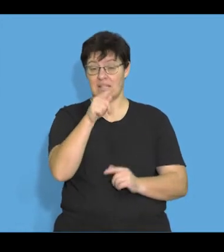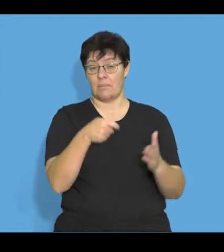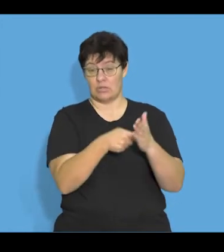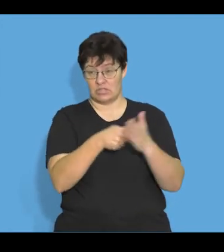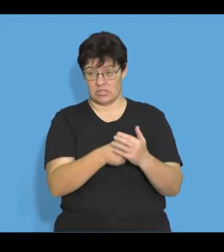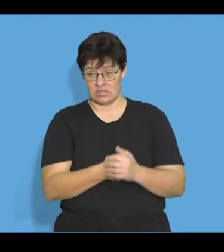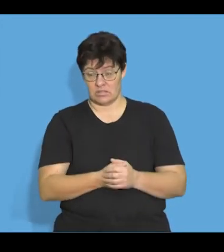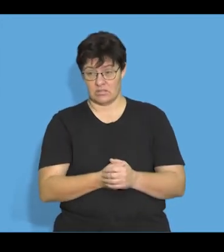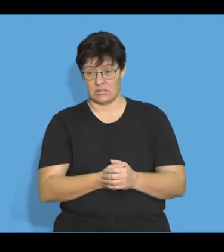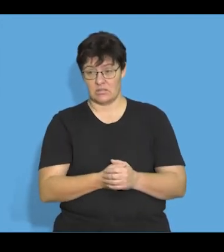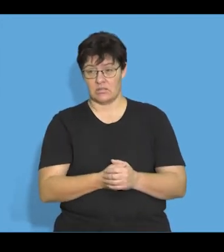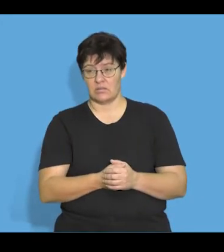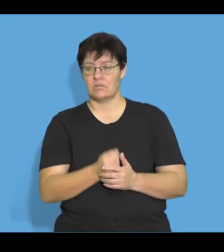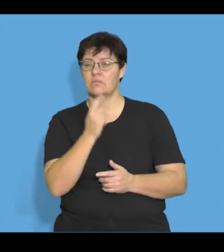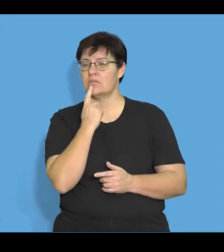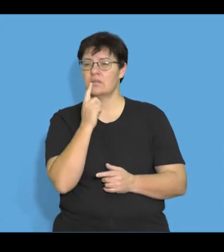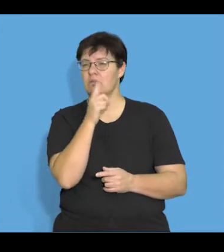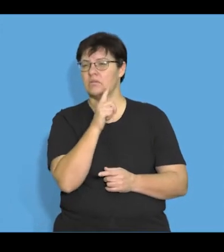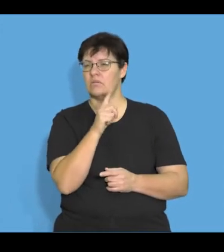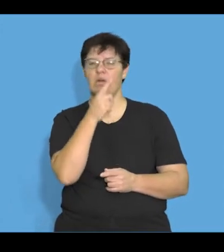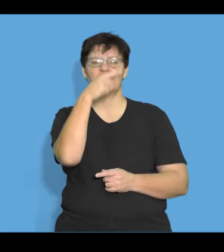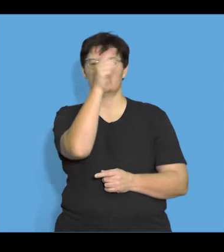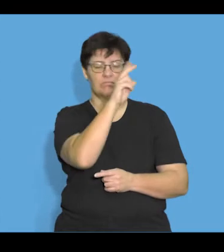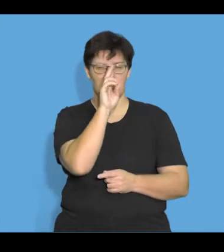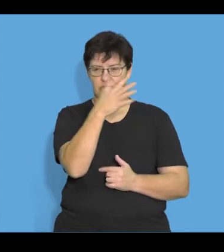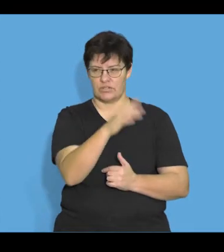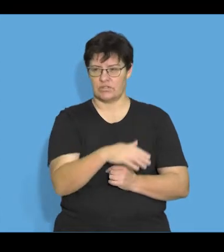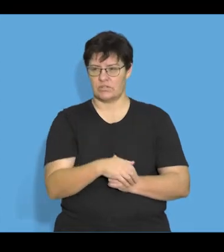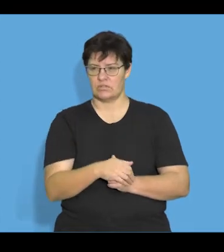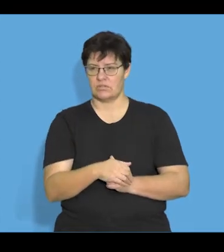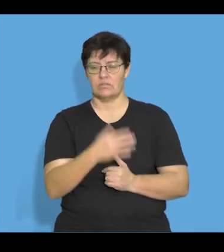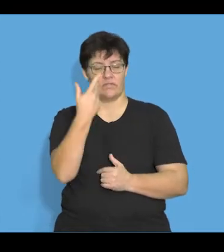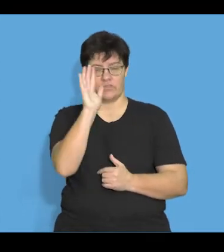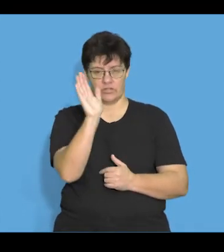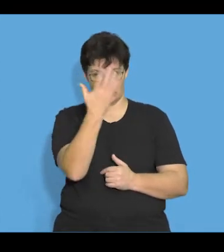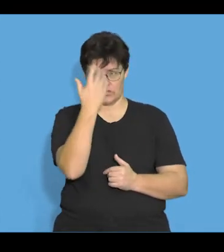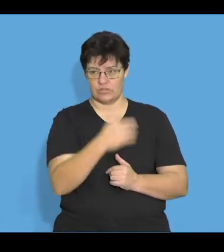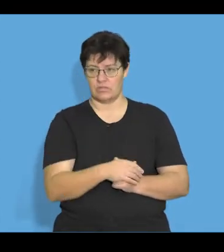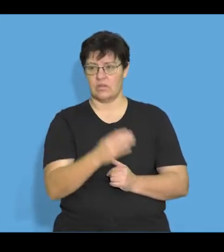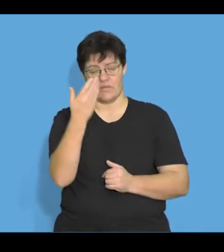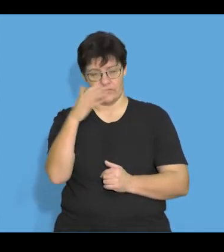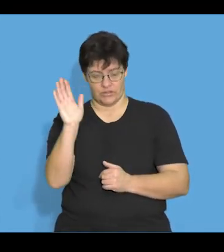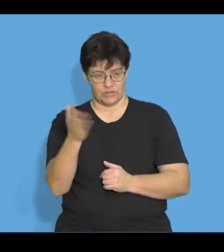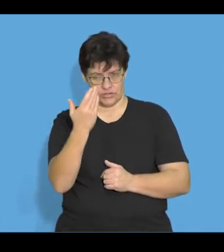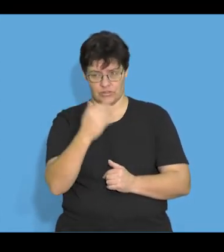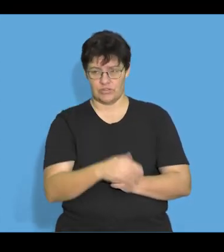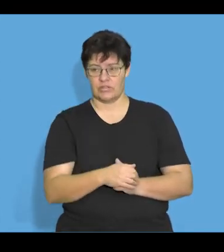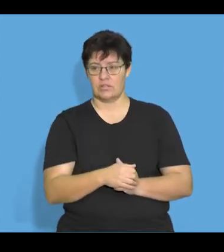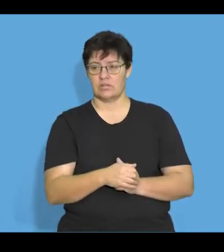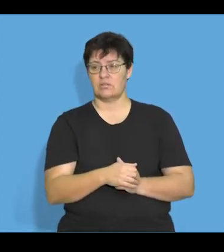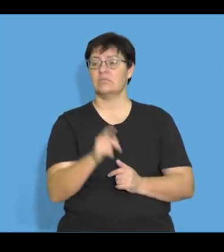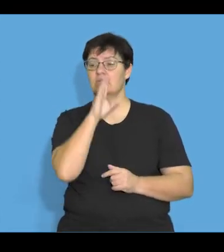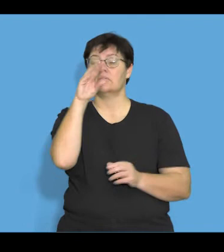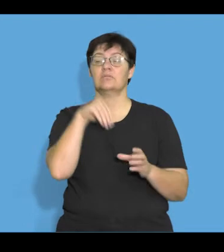Okay, then let's just tick off as we go. So we've dealt with that one. We've dealt with that one. This invoice